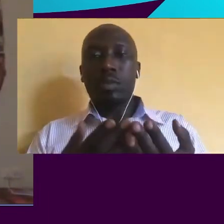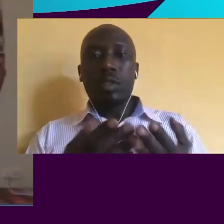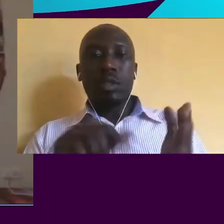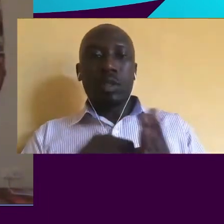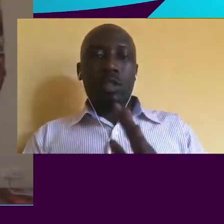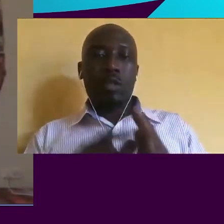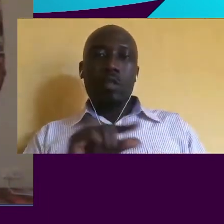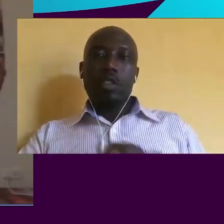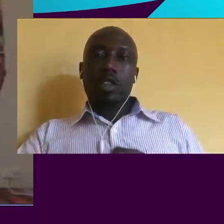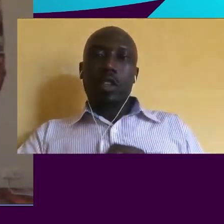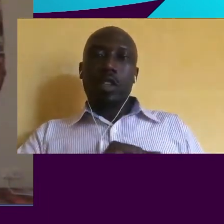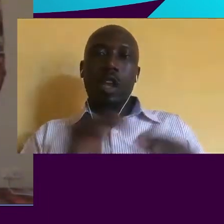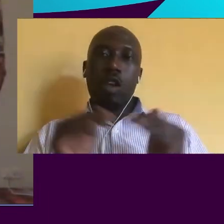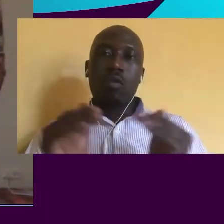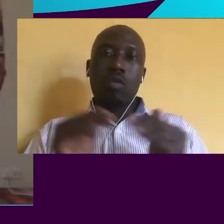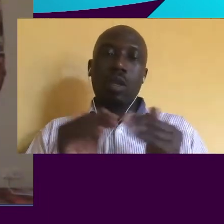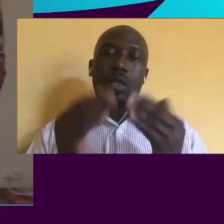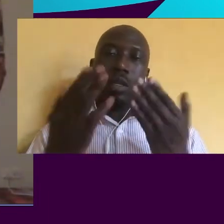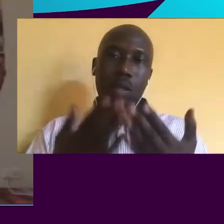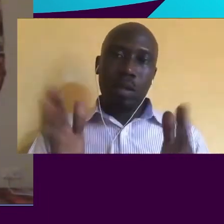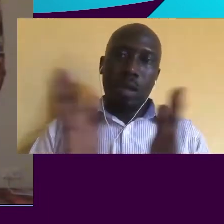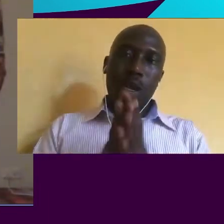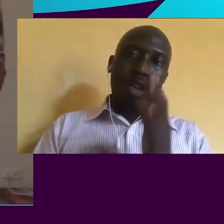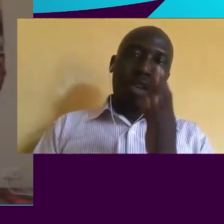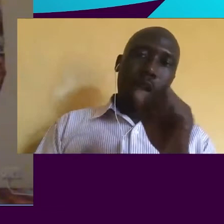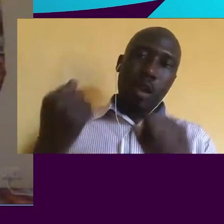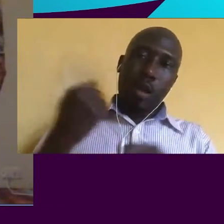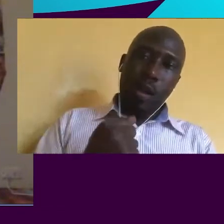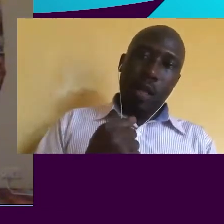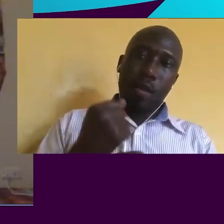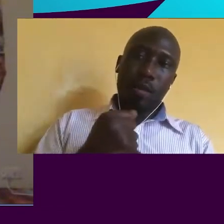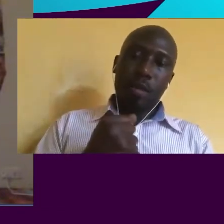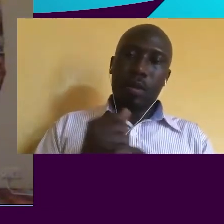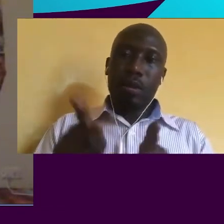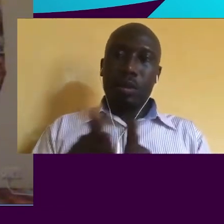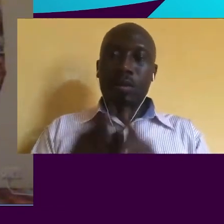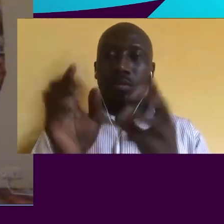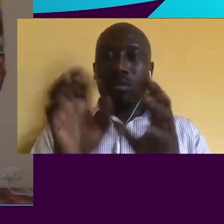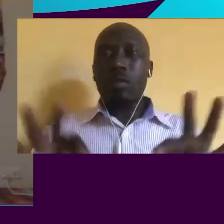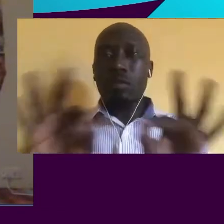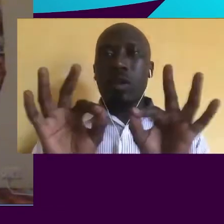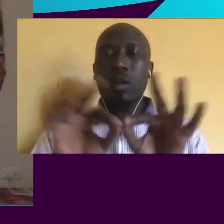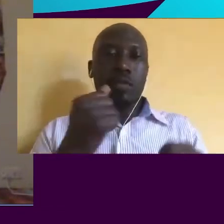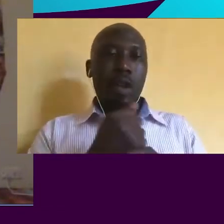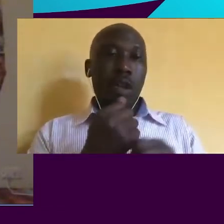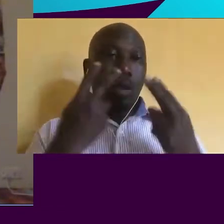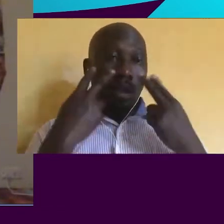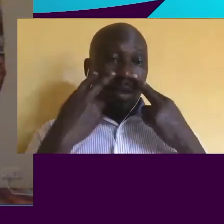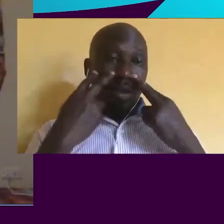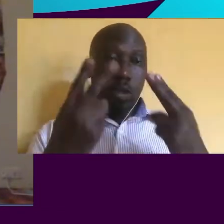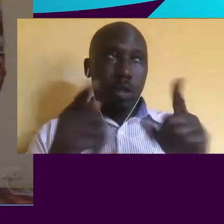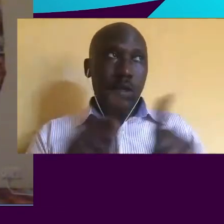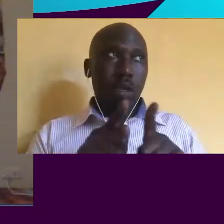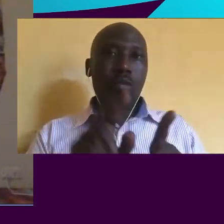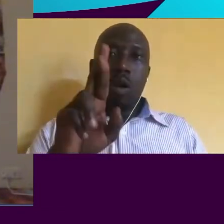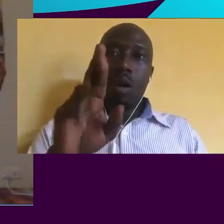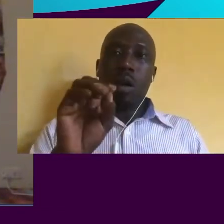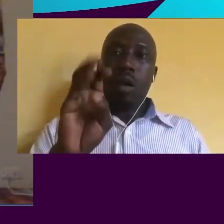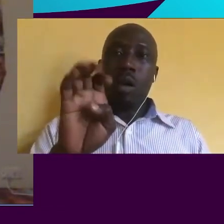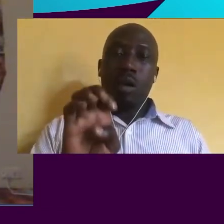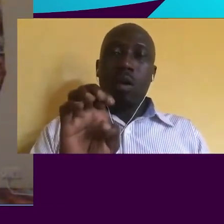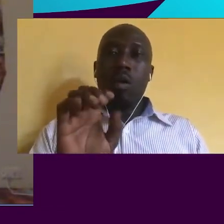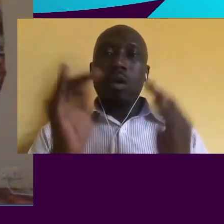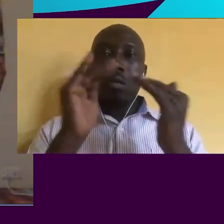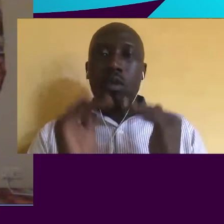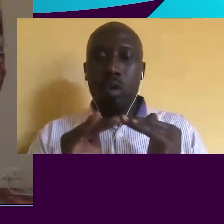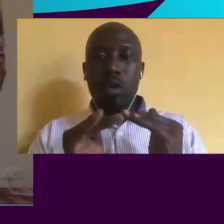to girls, we think it's really important for them to be able to see role models on the pitch with them,